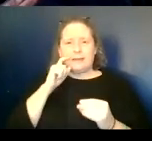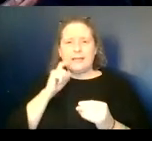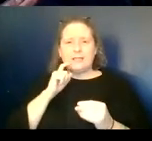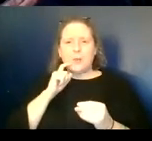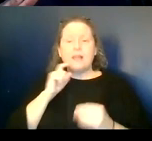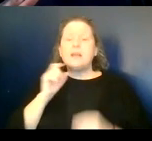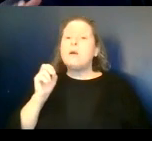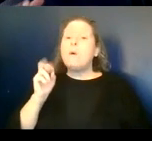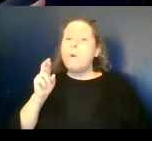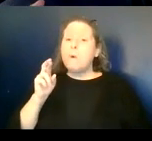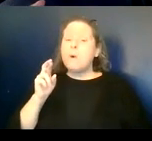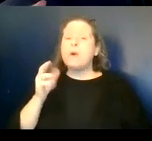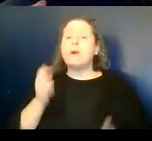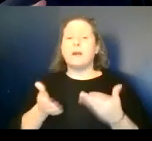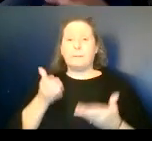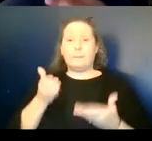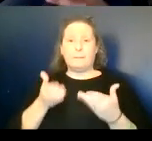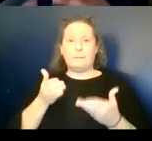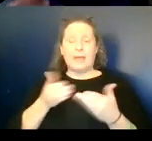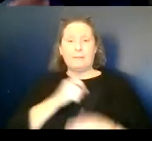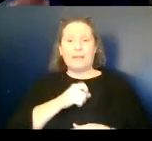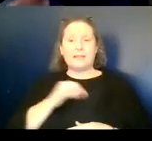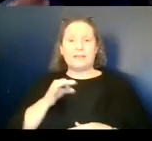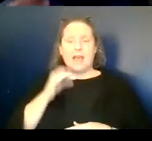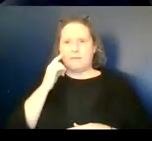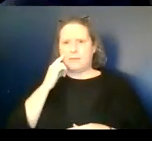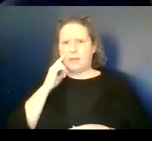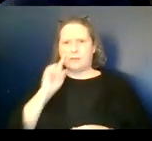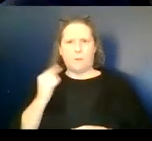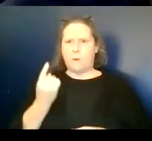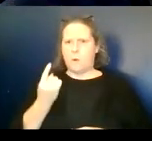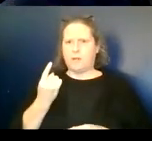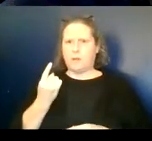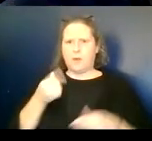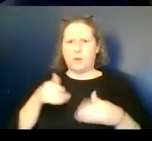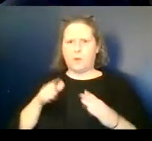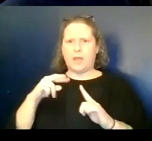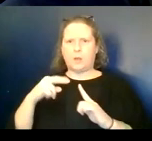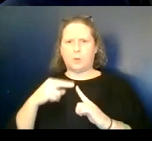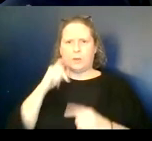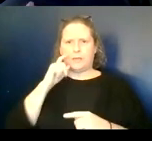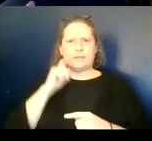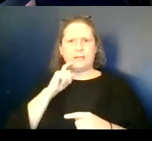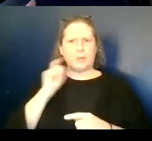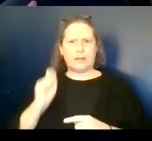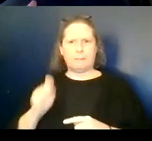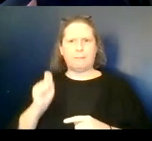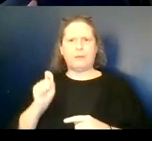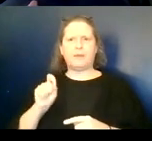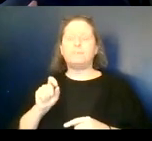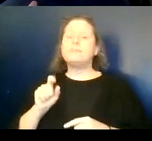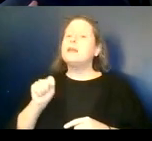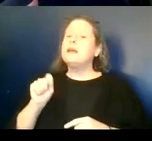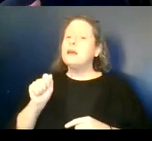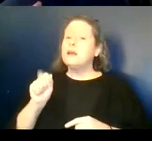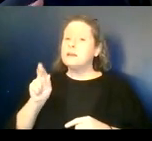they um, think of only one way to look at sexuality. And Tara, if you like to chime